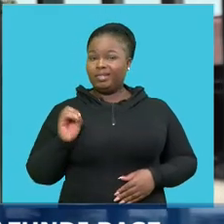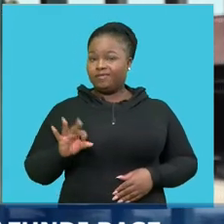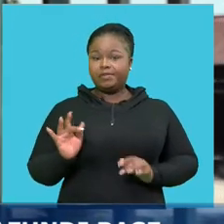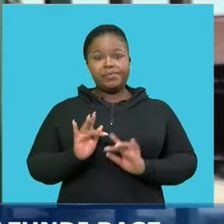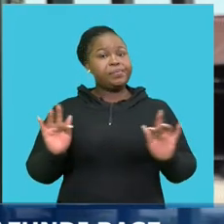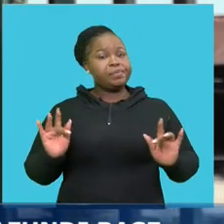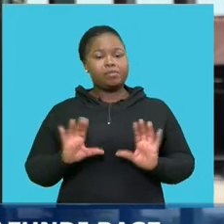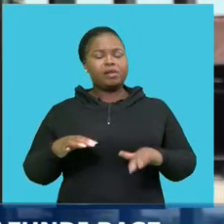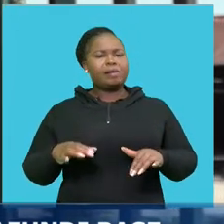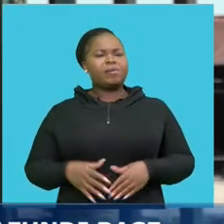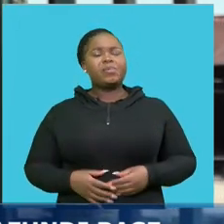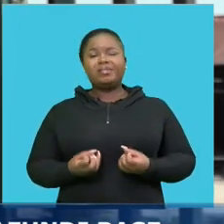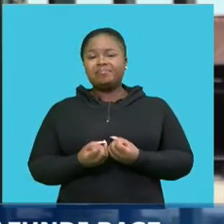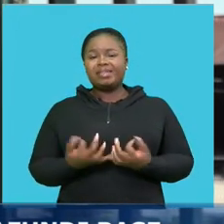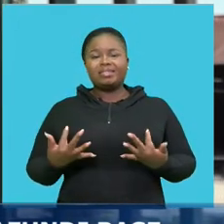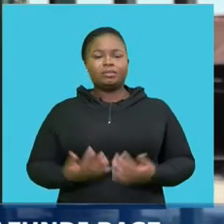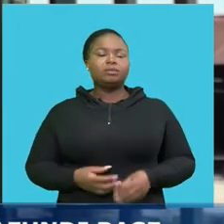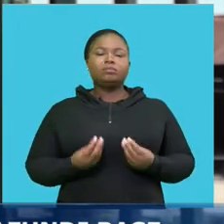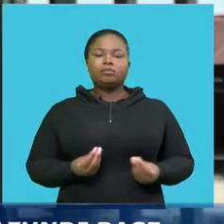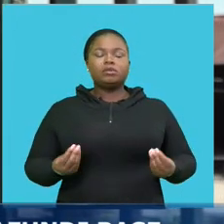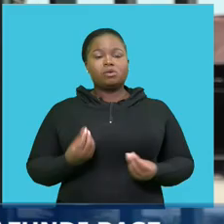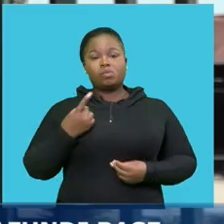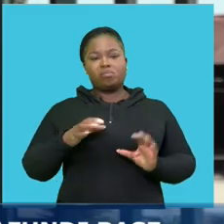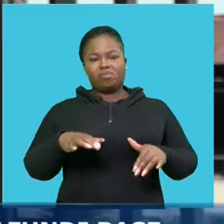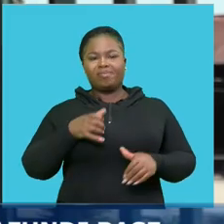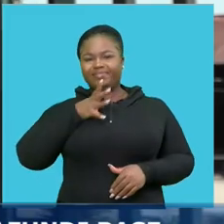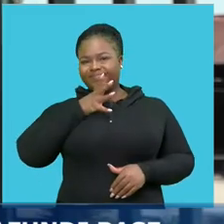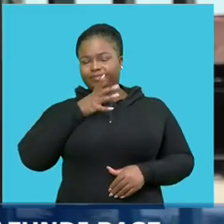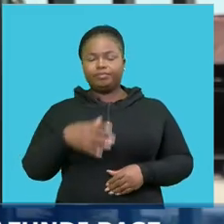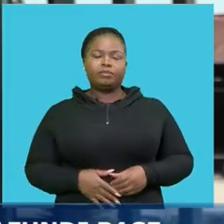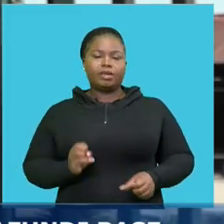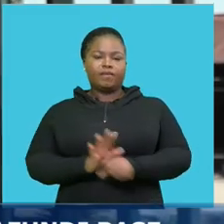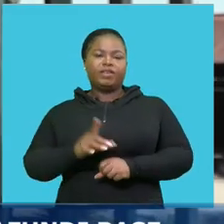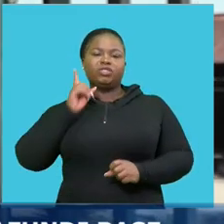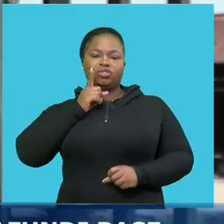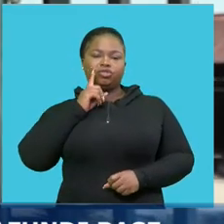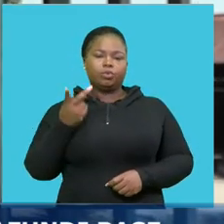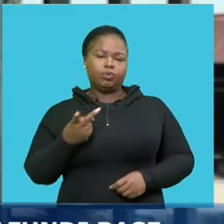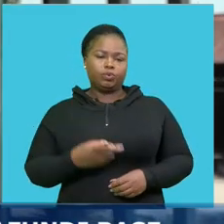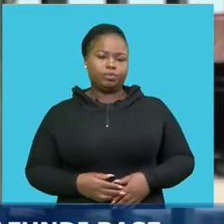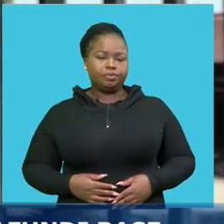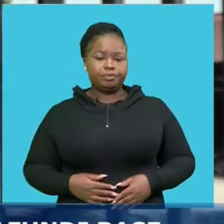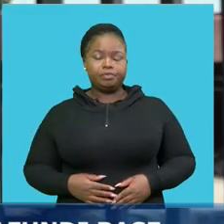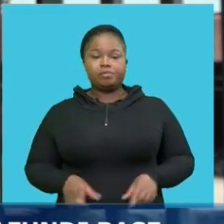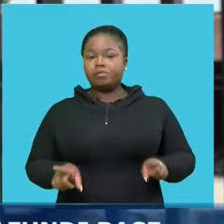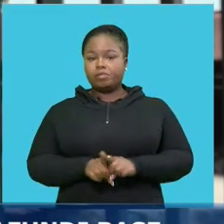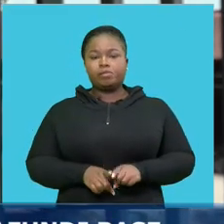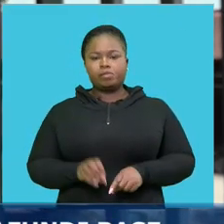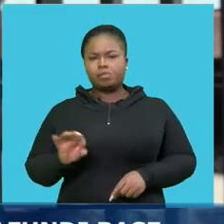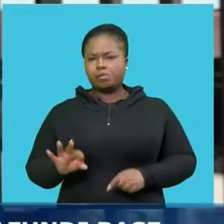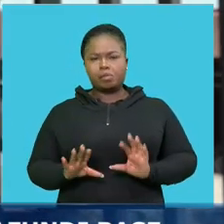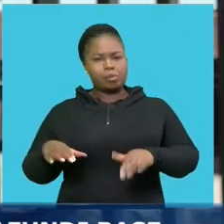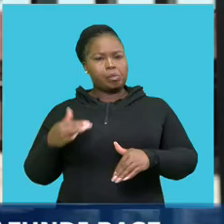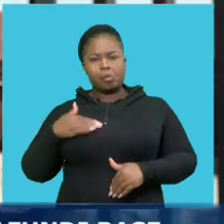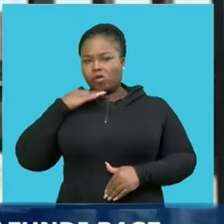and there's so many kids in one class, it actually affects the teachers as well. And even if there's not enough classes, it also